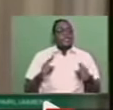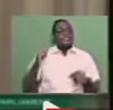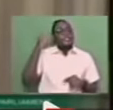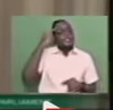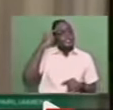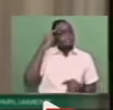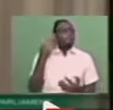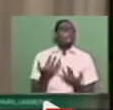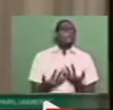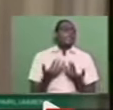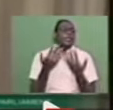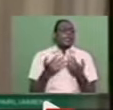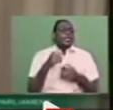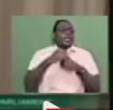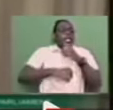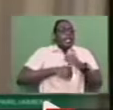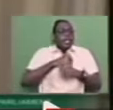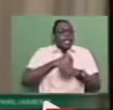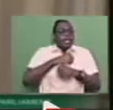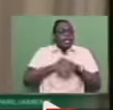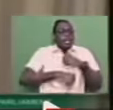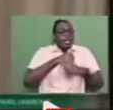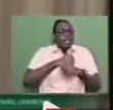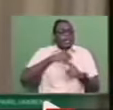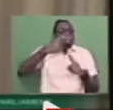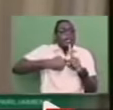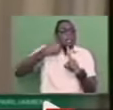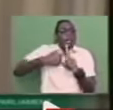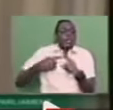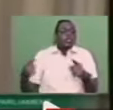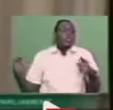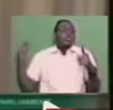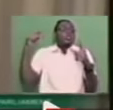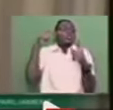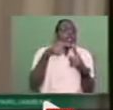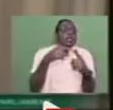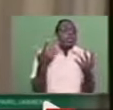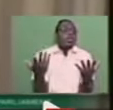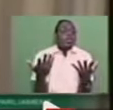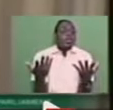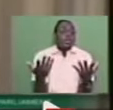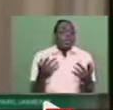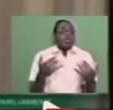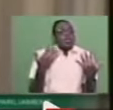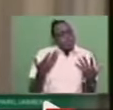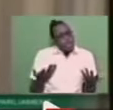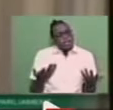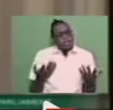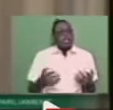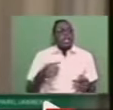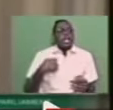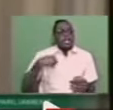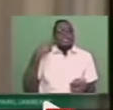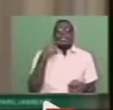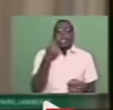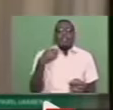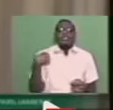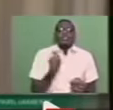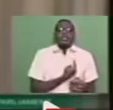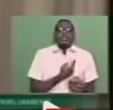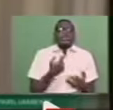to implement. So give us some targets, give us some benchmarks as to when it is that you hope to achieve this promise that you're